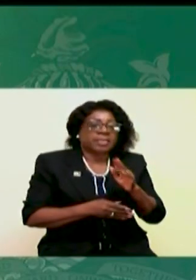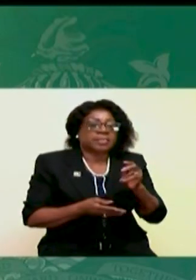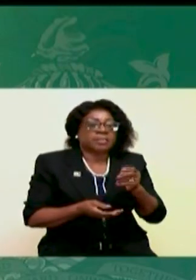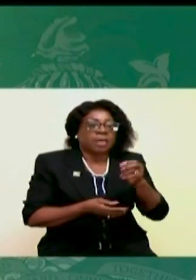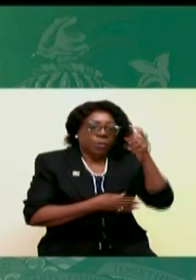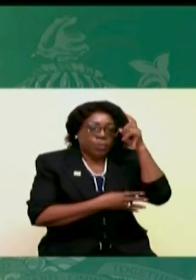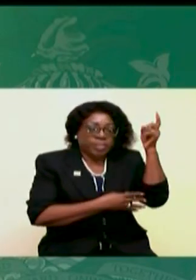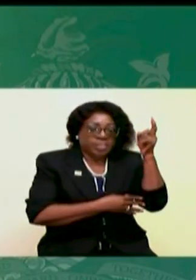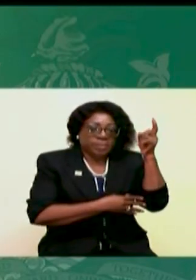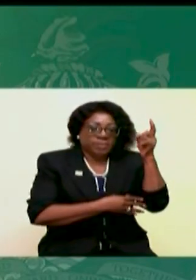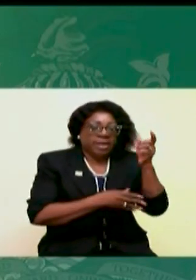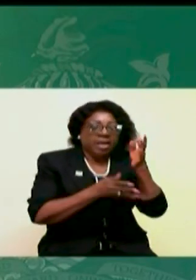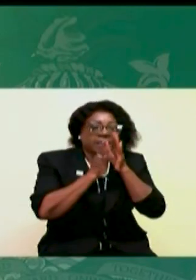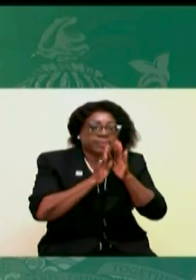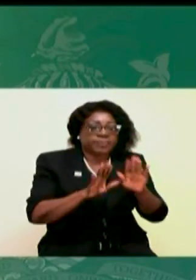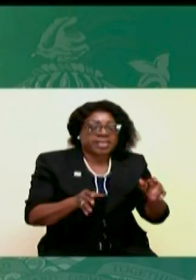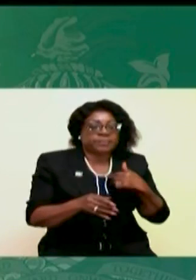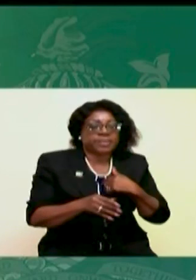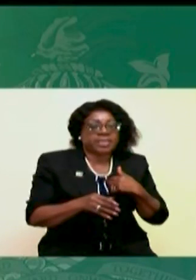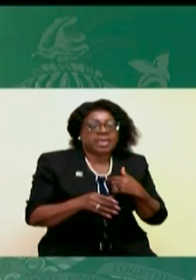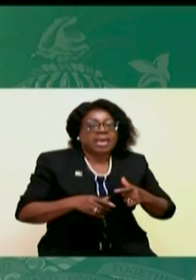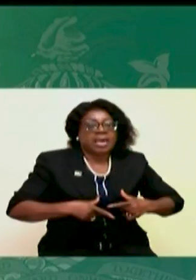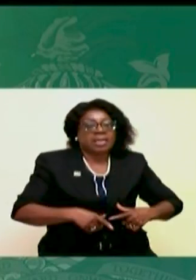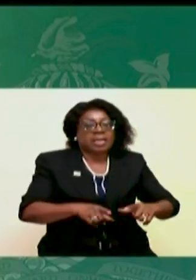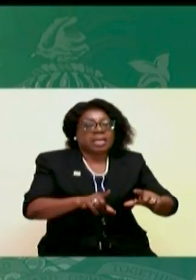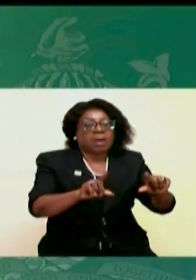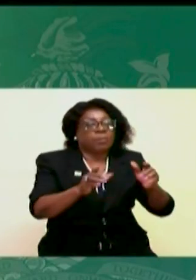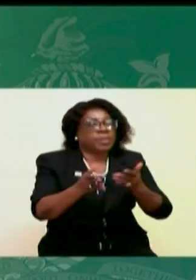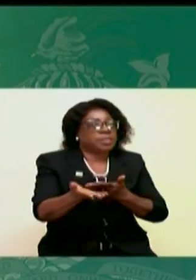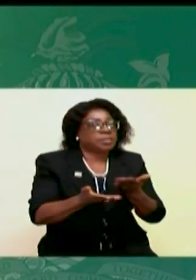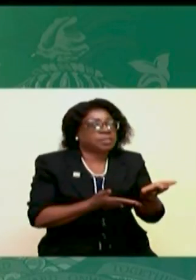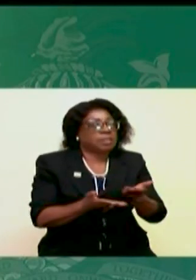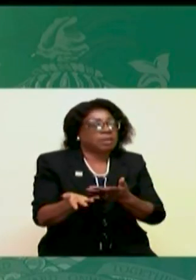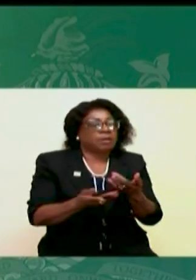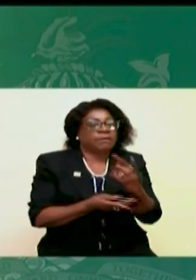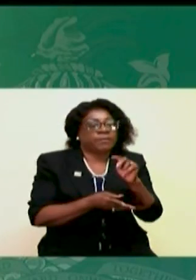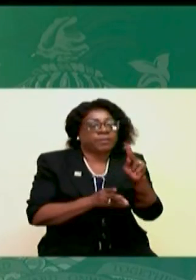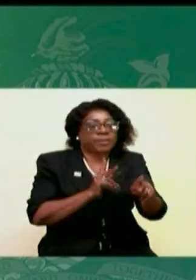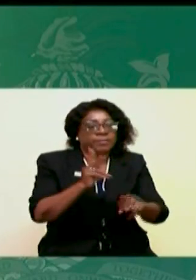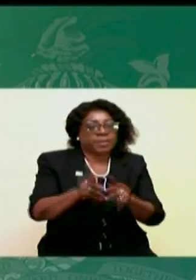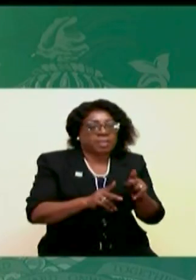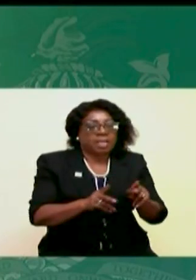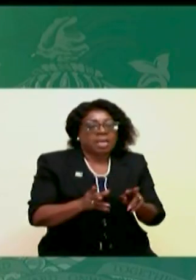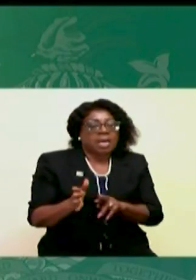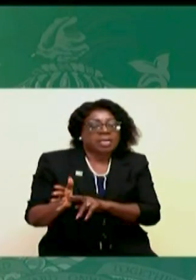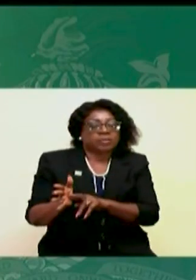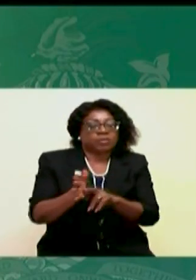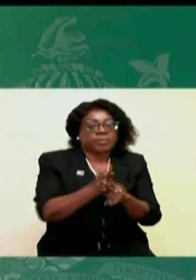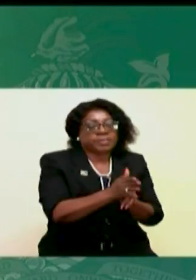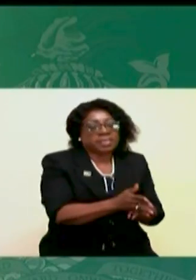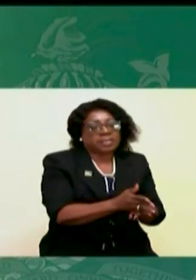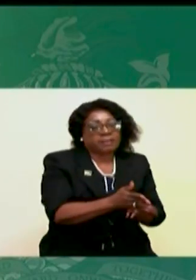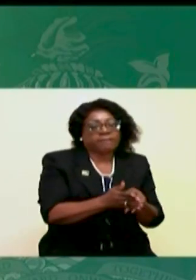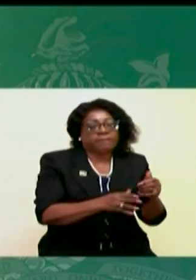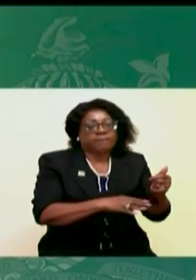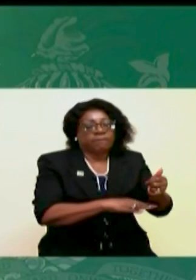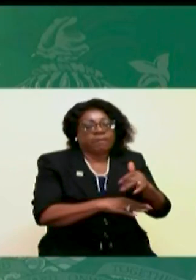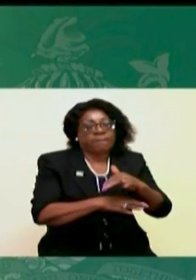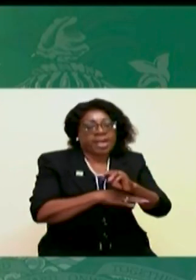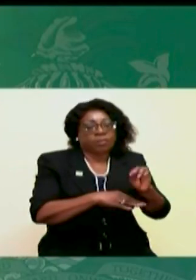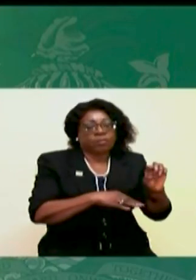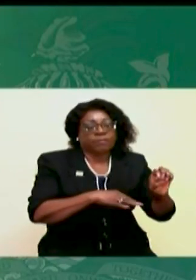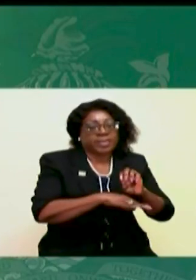has blessed me and allowed me to serve the people. As a representative for Mangrove Key, Central, and South